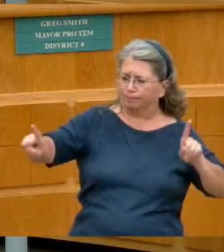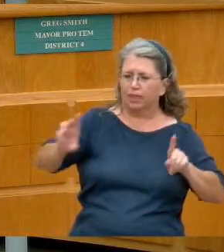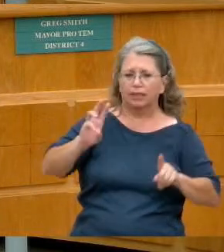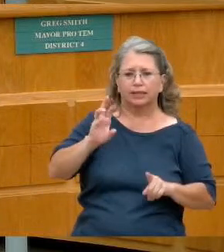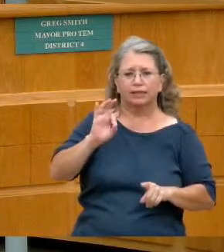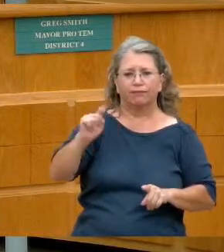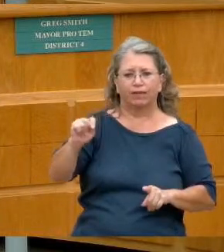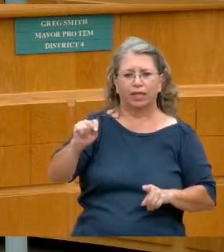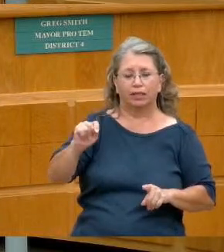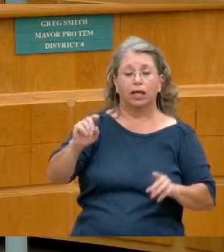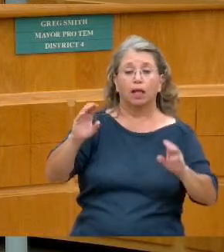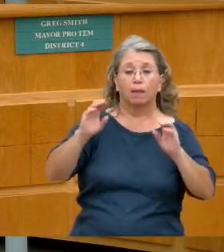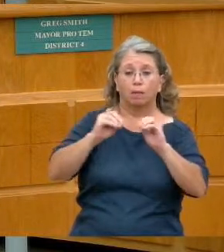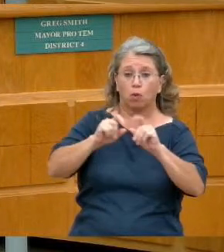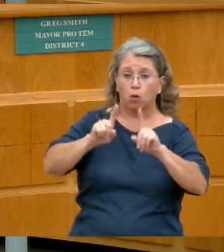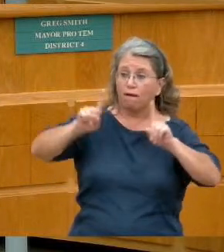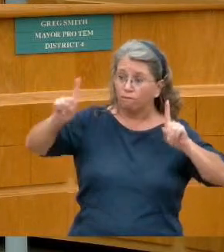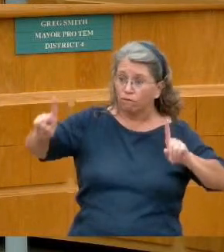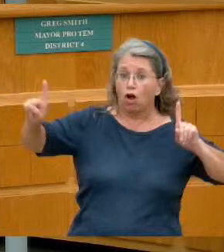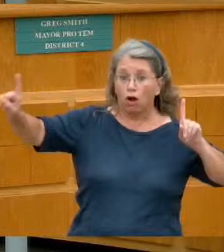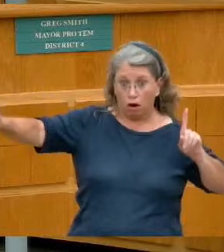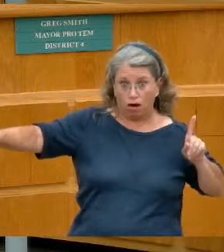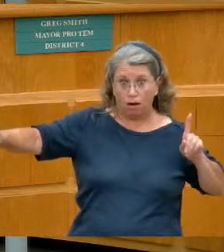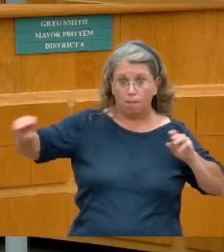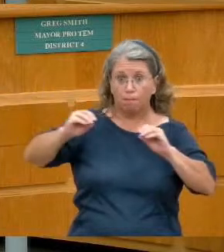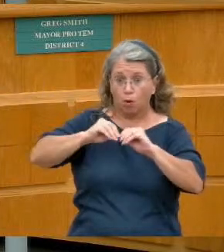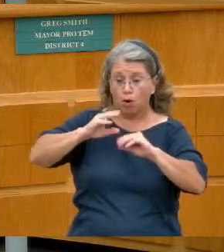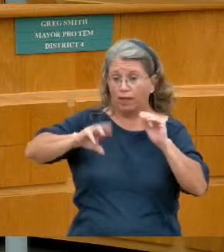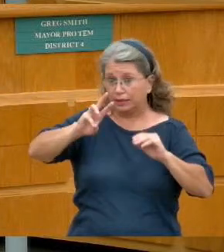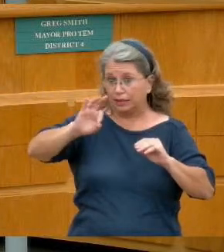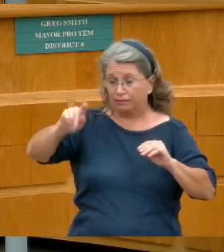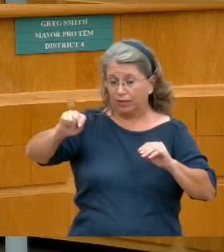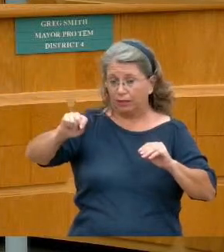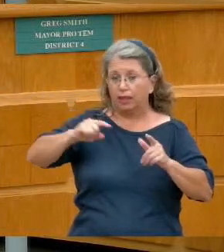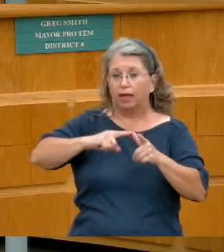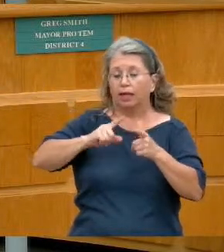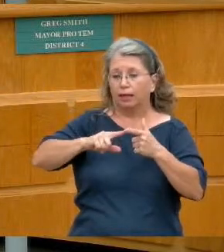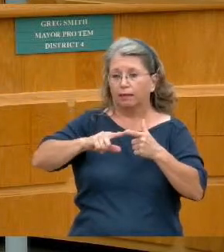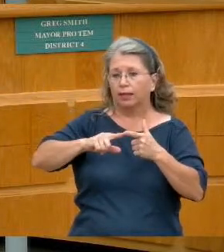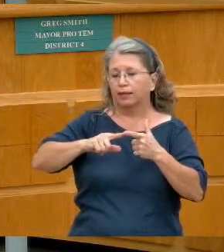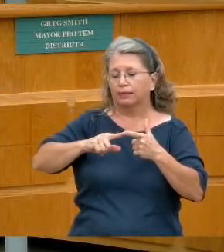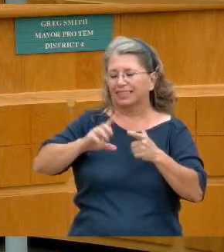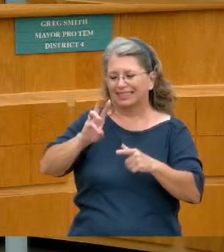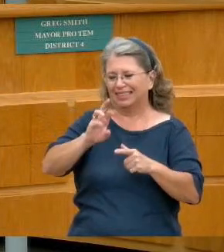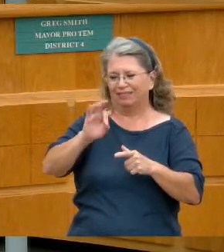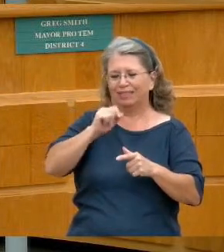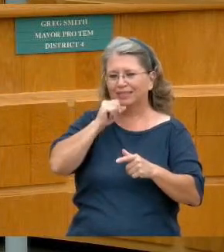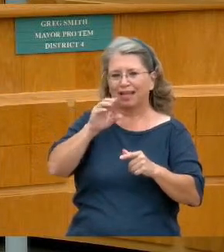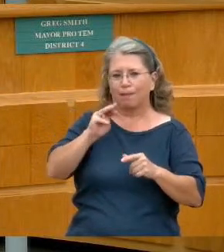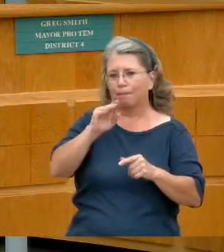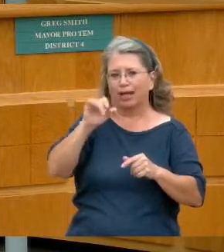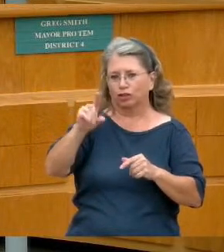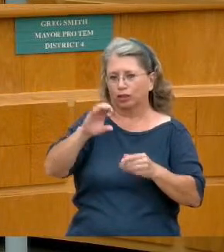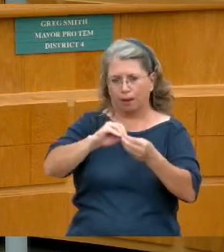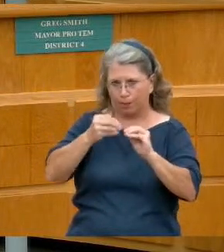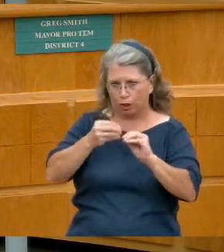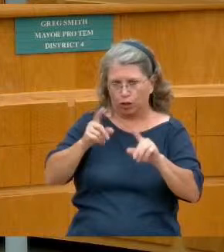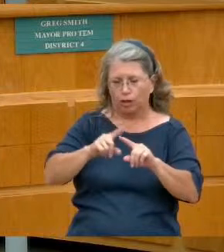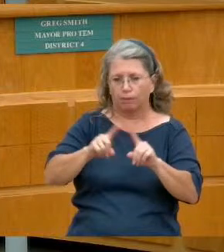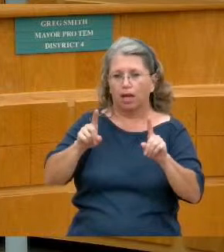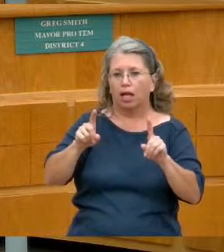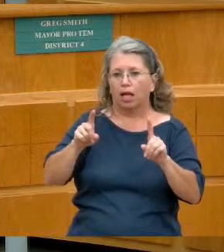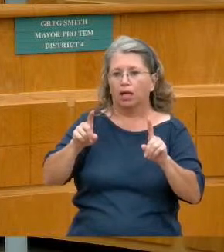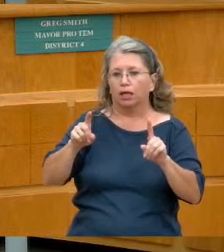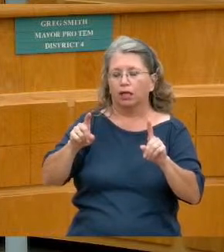the farther apart you are, the less likely you are to contract COVID. 6 feet isn't a magic number. 3 feet isn't a magic number. There's a